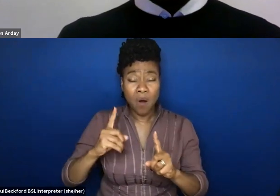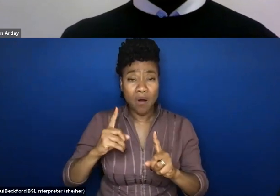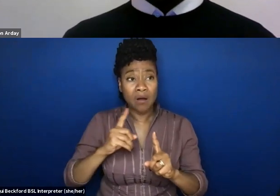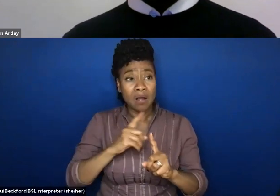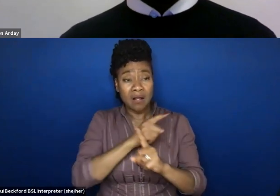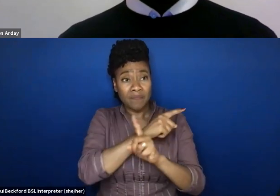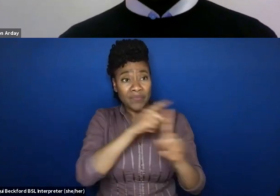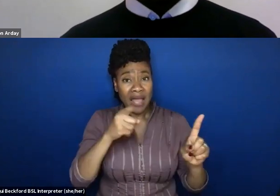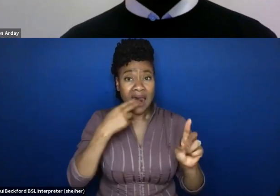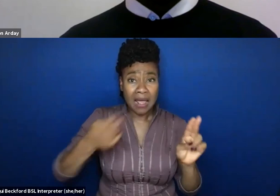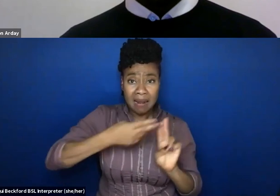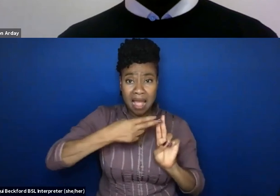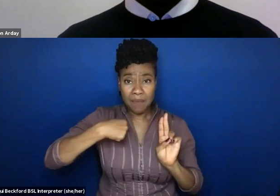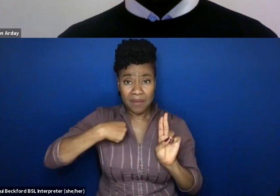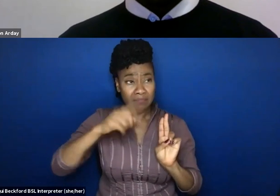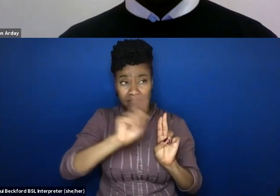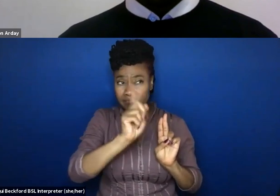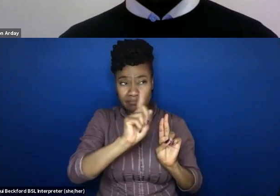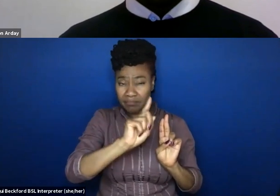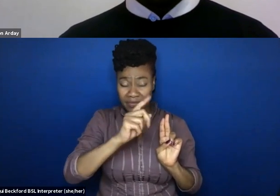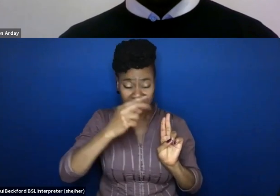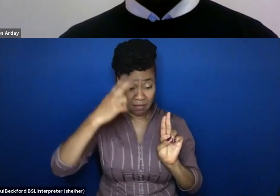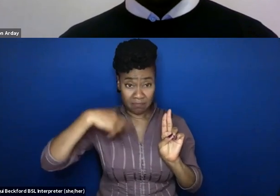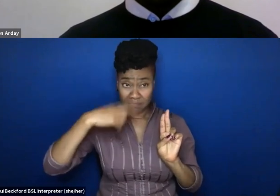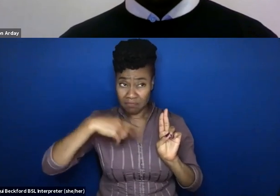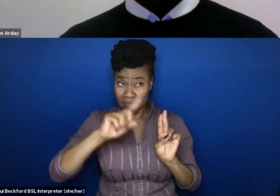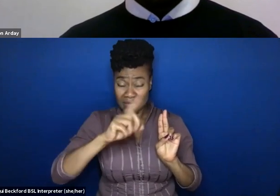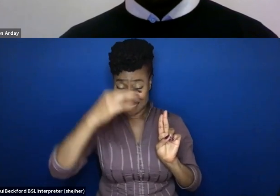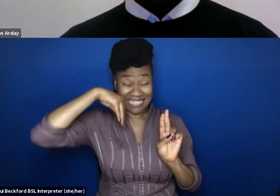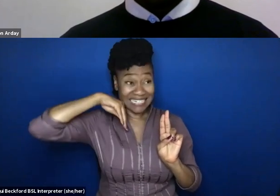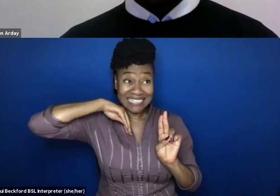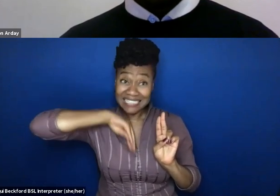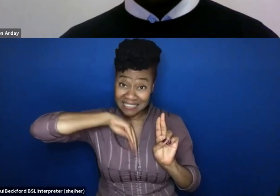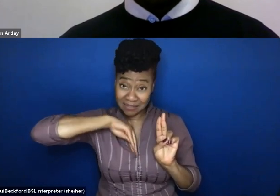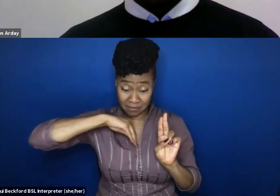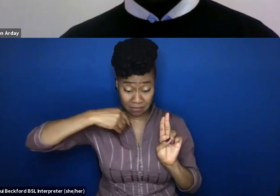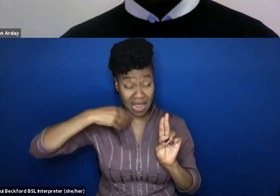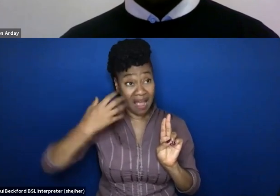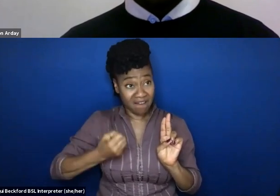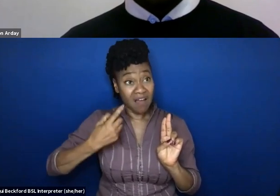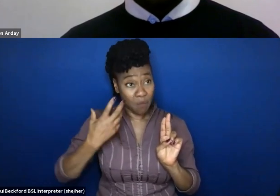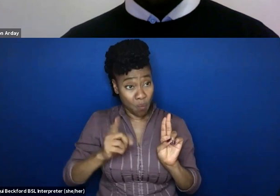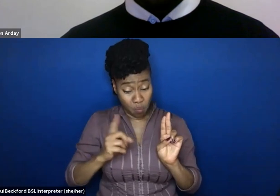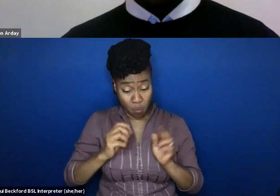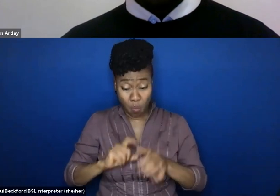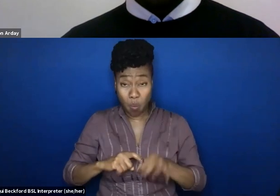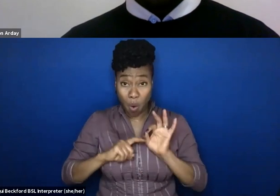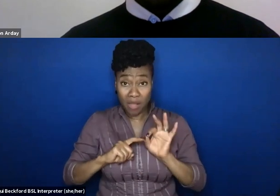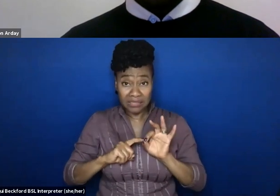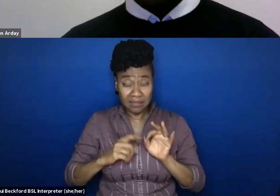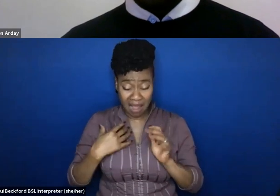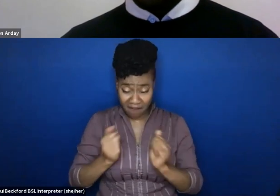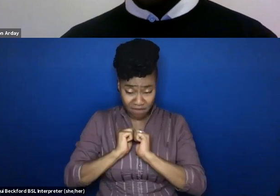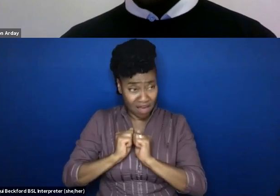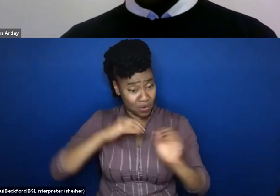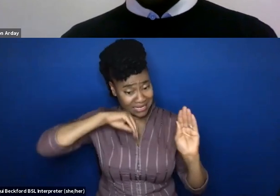my outer, but it's what is on my inner. Mm-hmm. And I'm trying to let that inner side of me show. So, you know, I try to